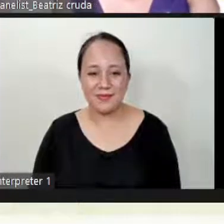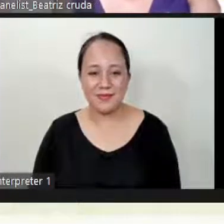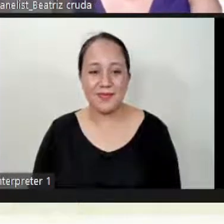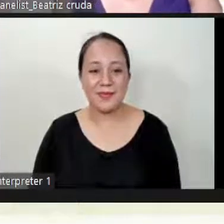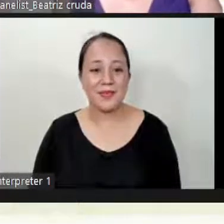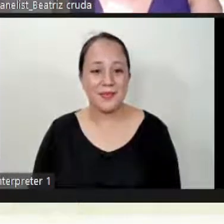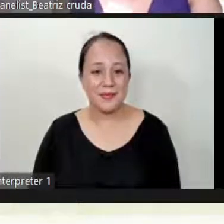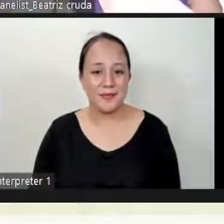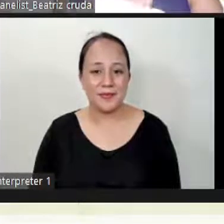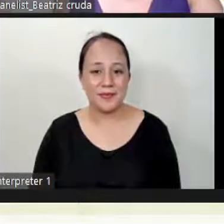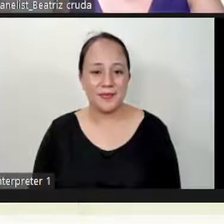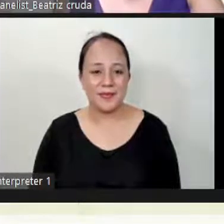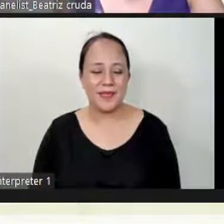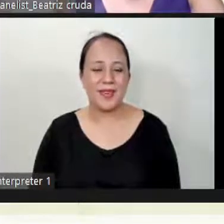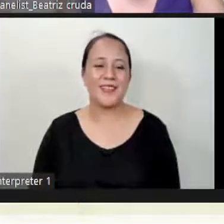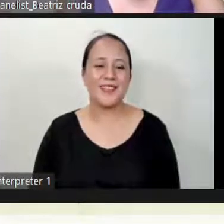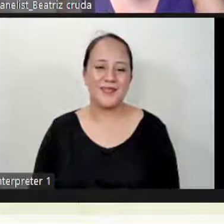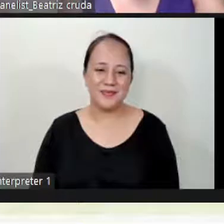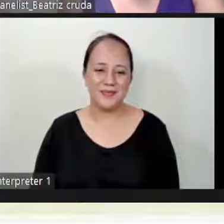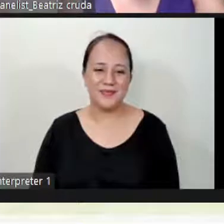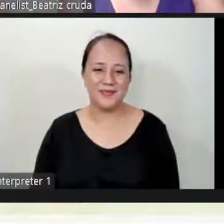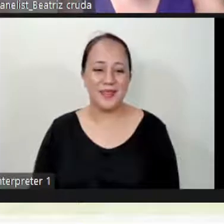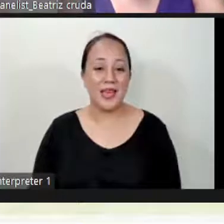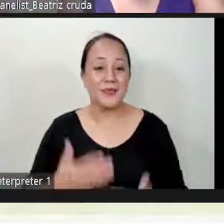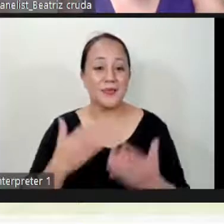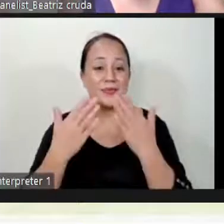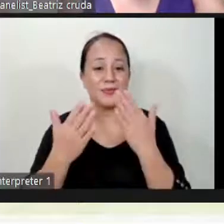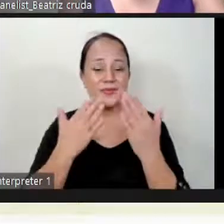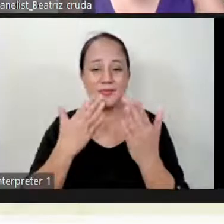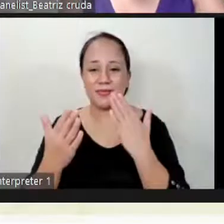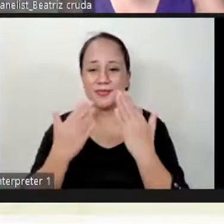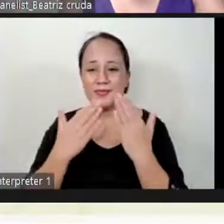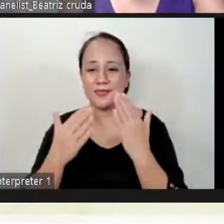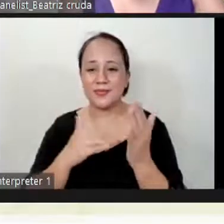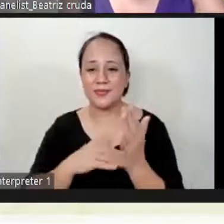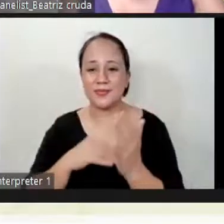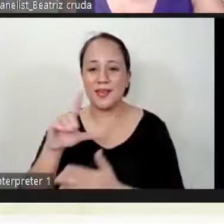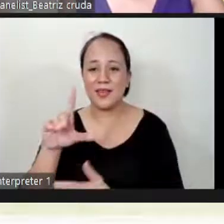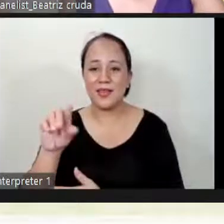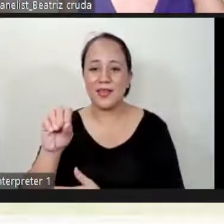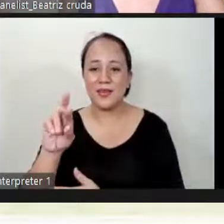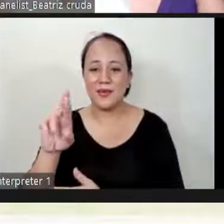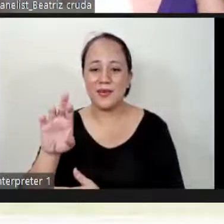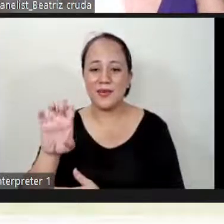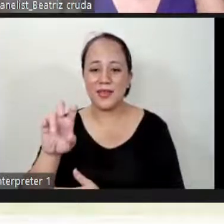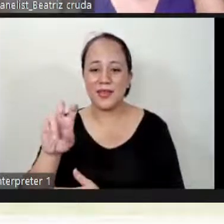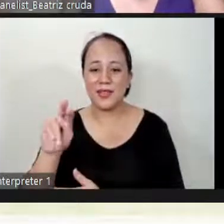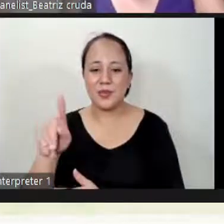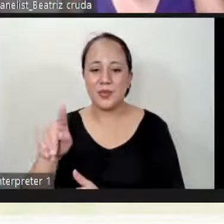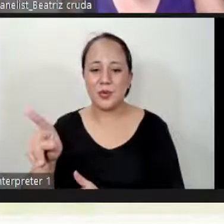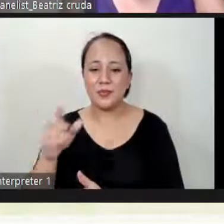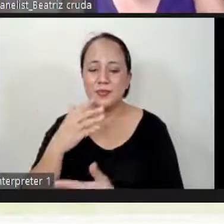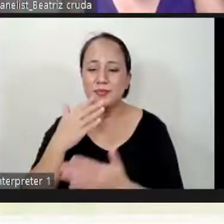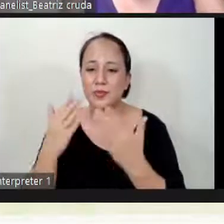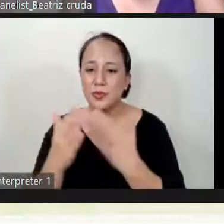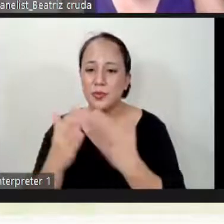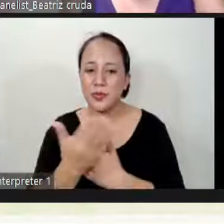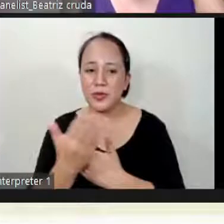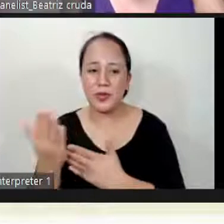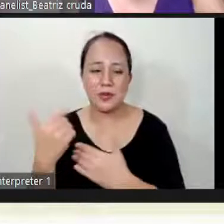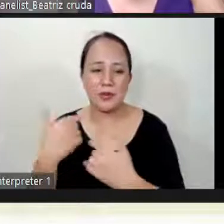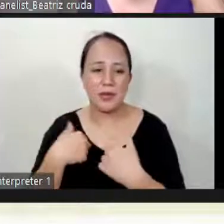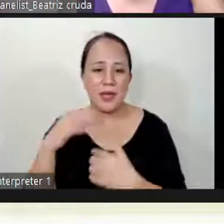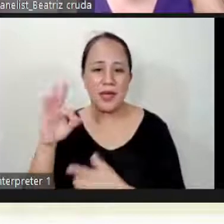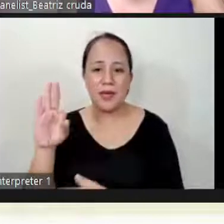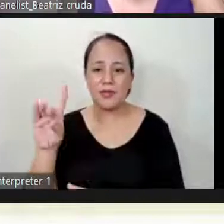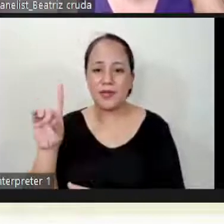Great. Okay. Maraming salamat po, Dr. Lorenzo. Magandang umaga po sa lahat. As far as the